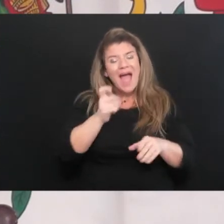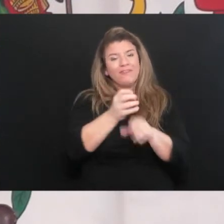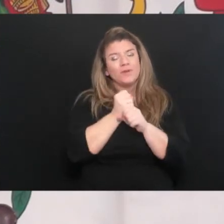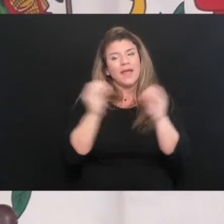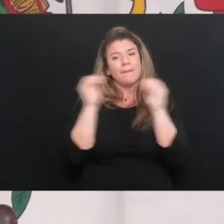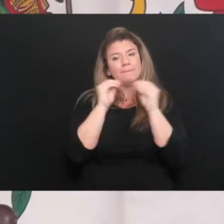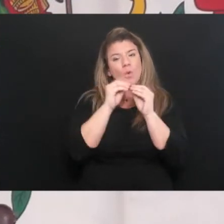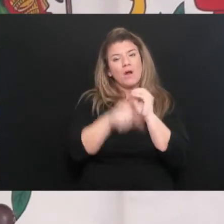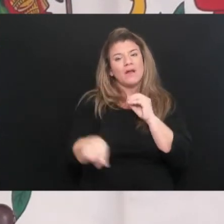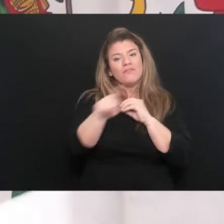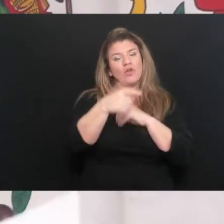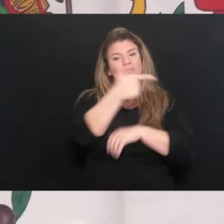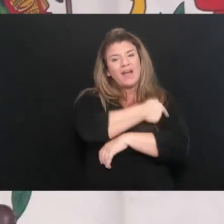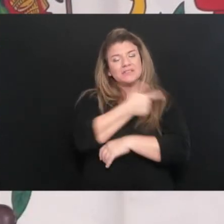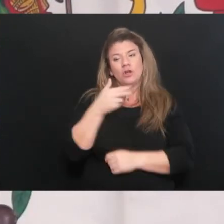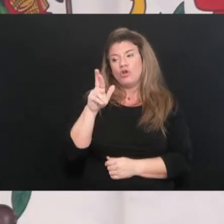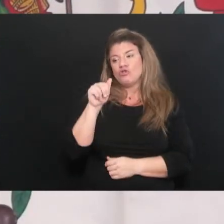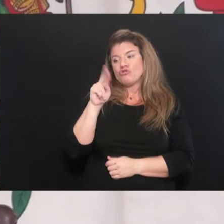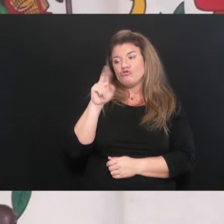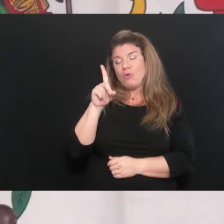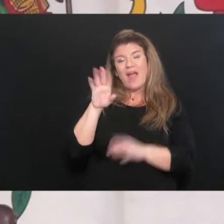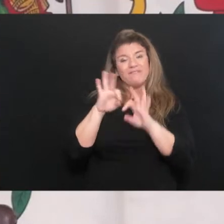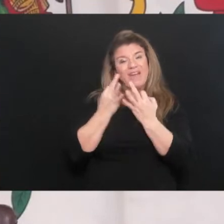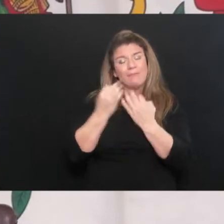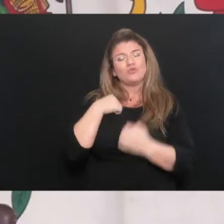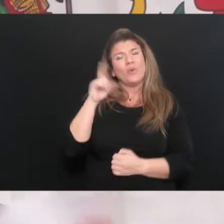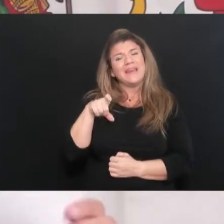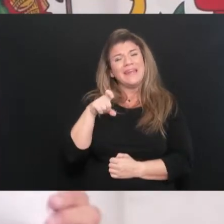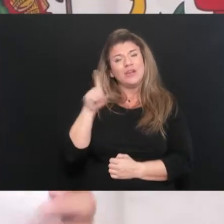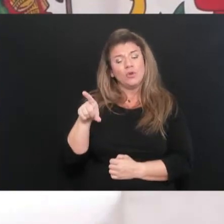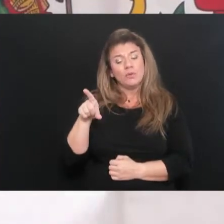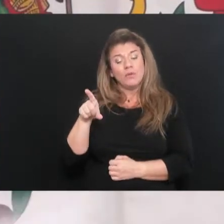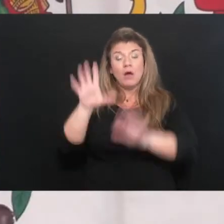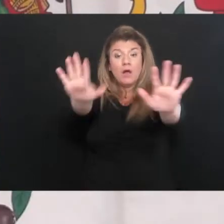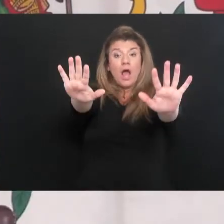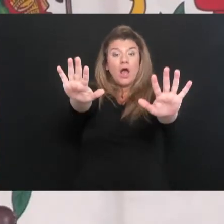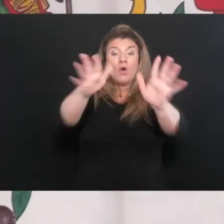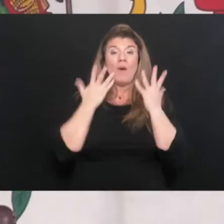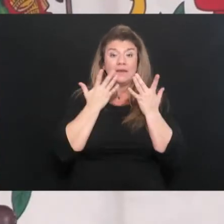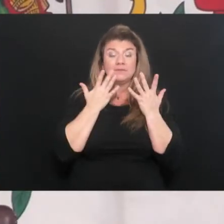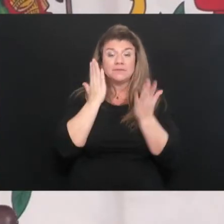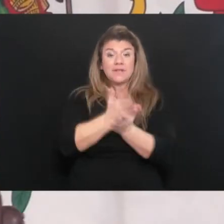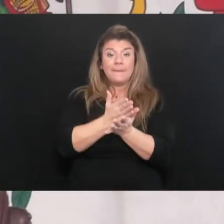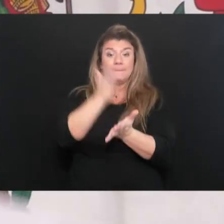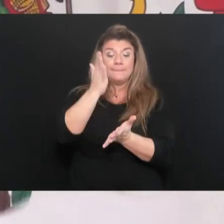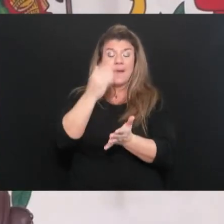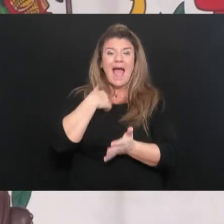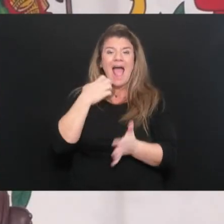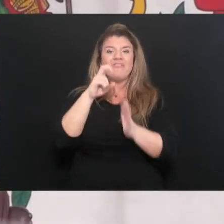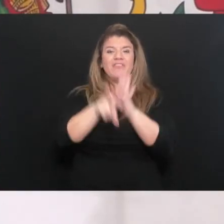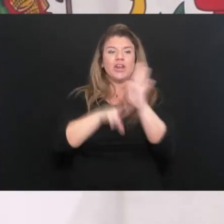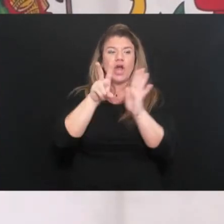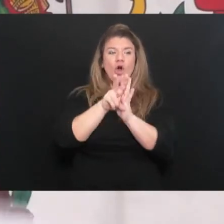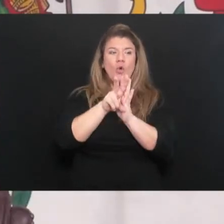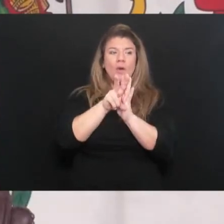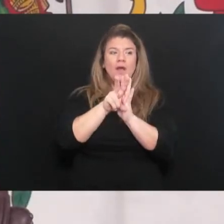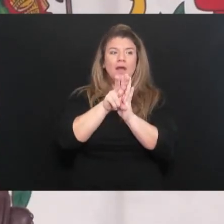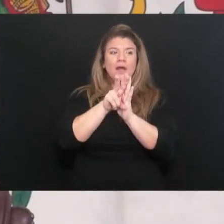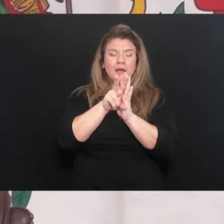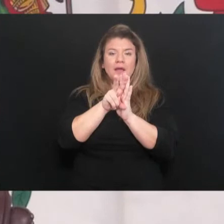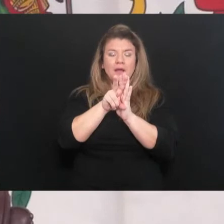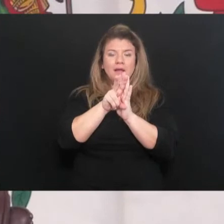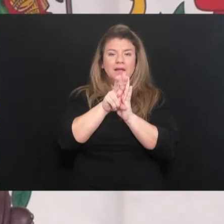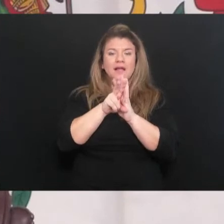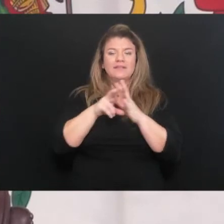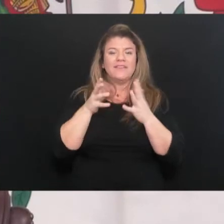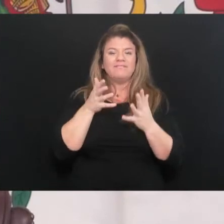you vaccinated. Grand families, need you. Wait a minute, wait, stop. We've got a video they're just telling me about the